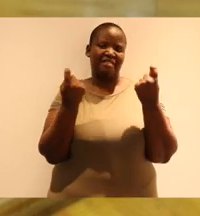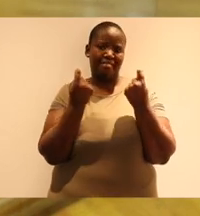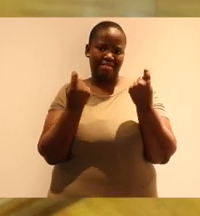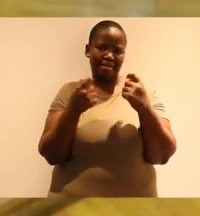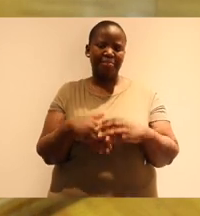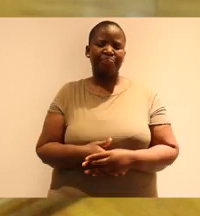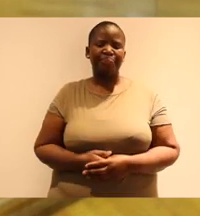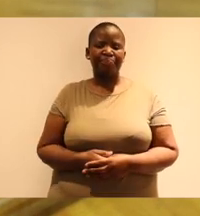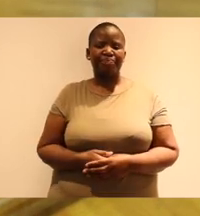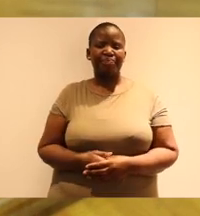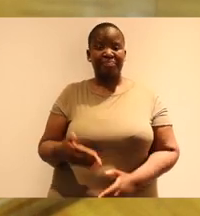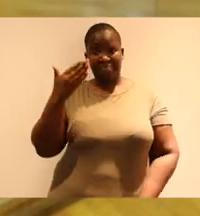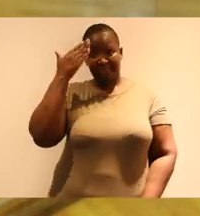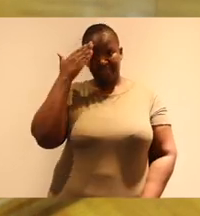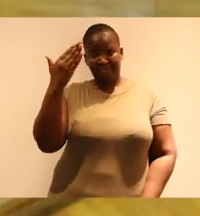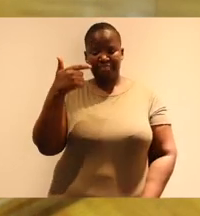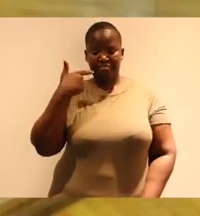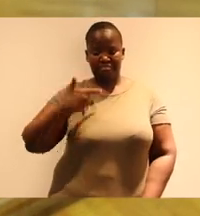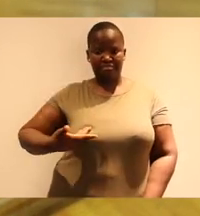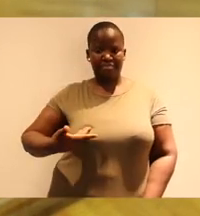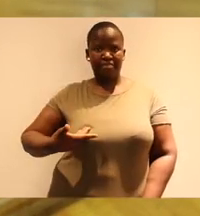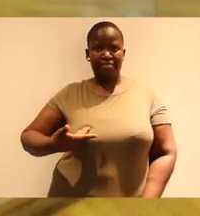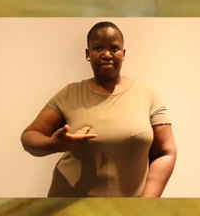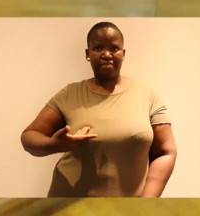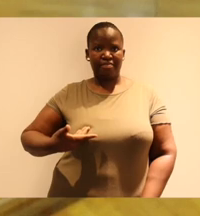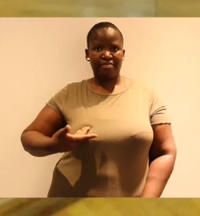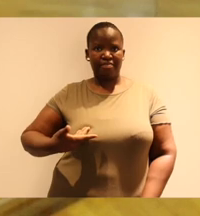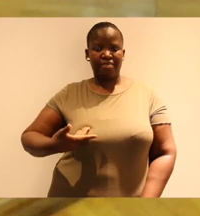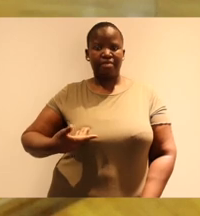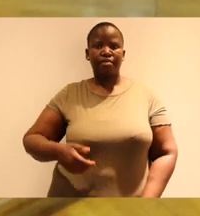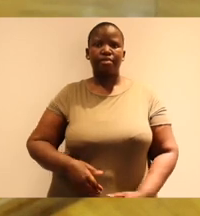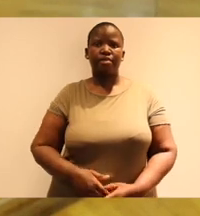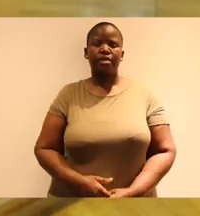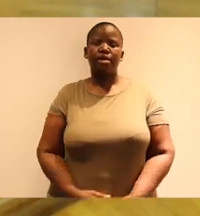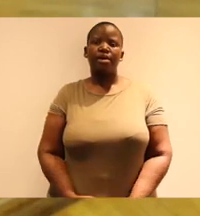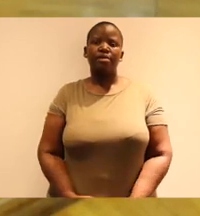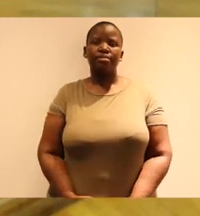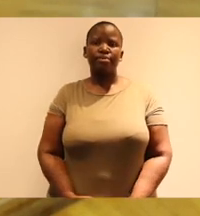Hi, my name is Andile. My surname is Velem.